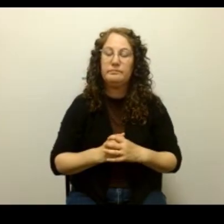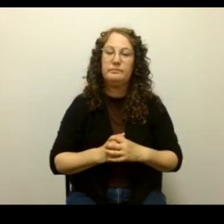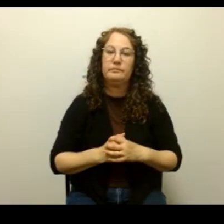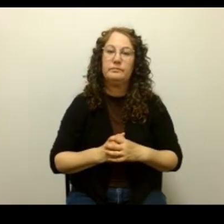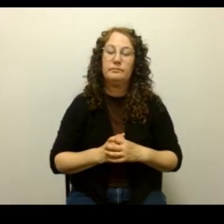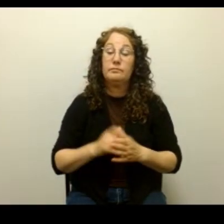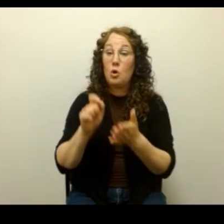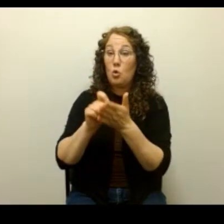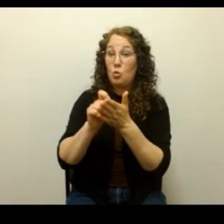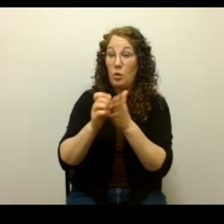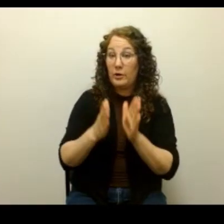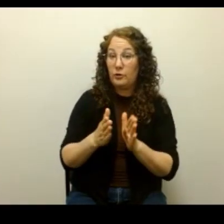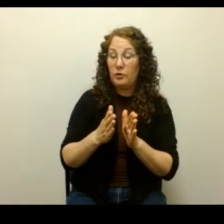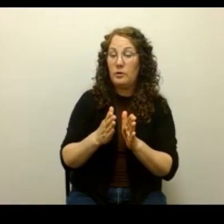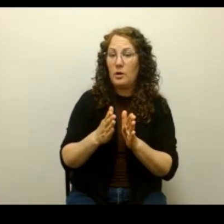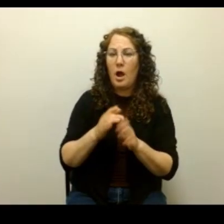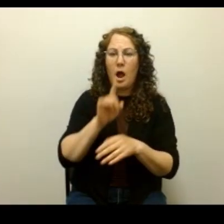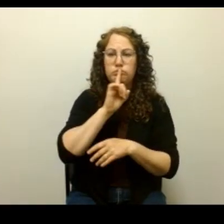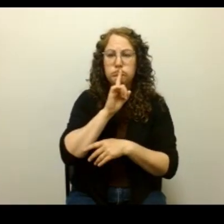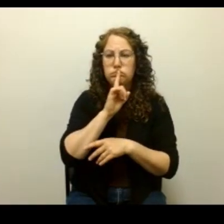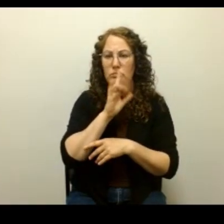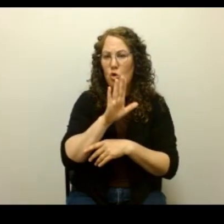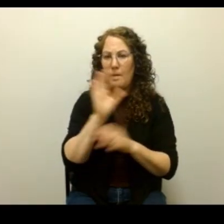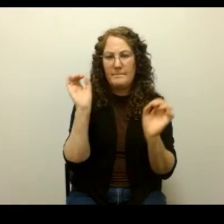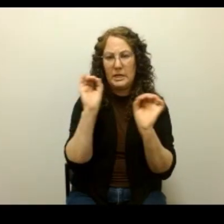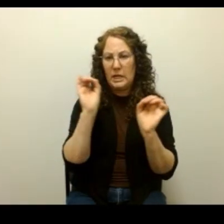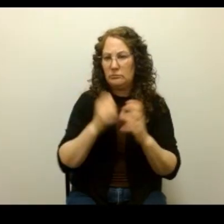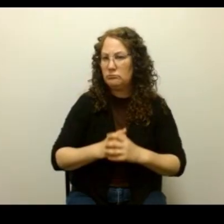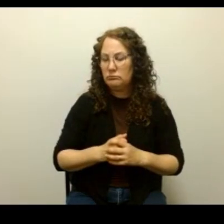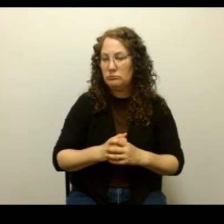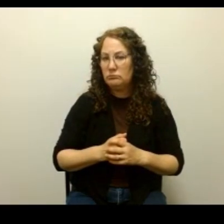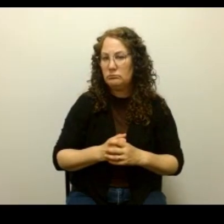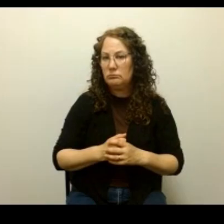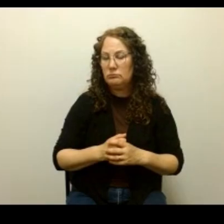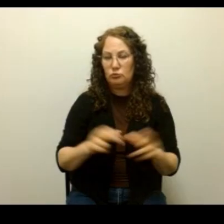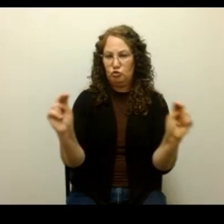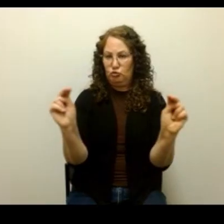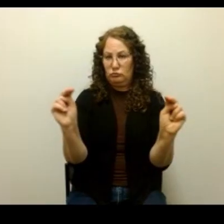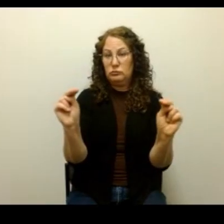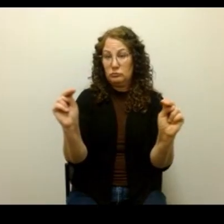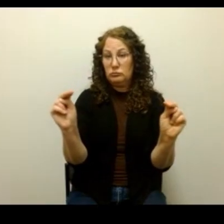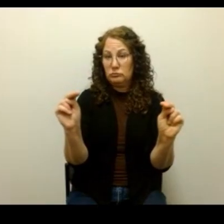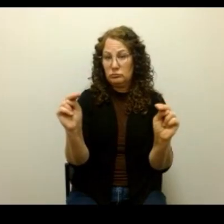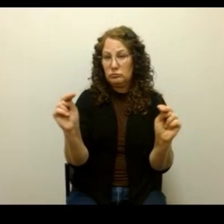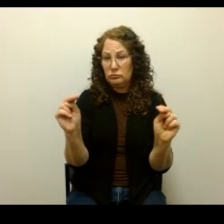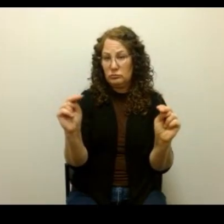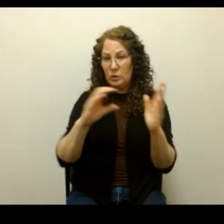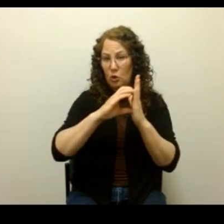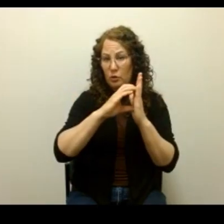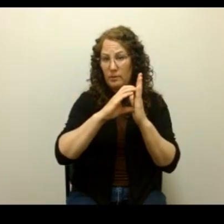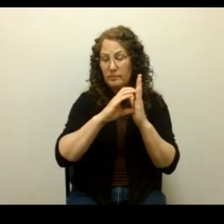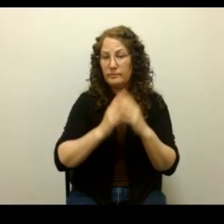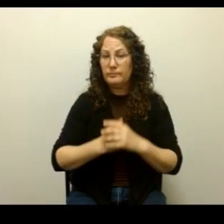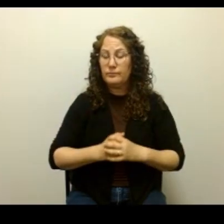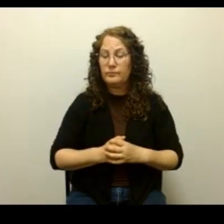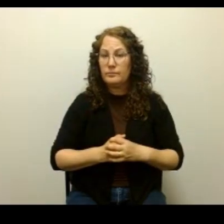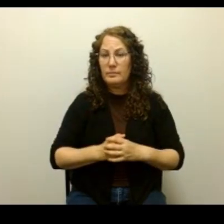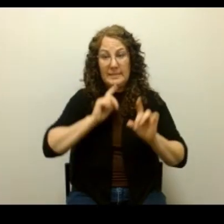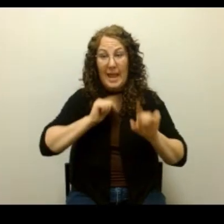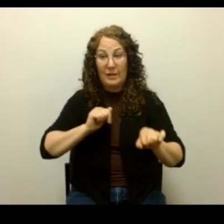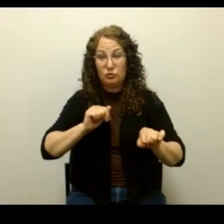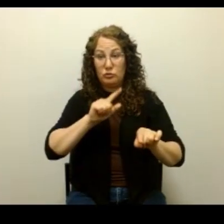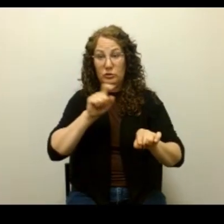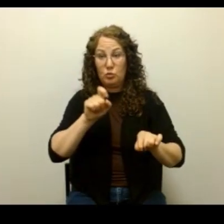writer isn't sharing their own opinion here. It is an objective section. It's answering the